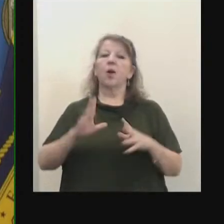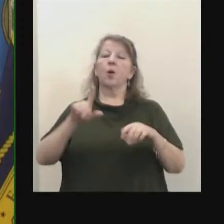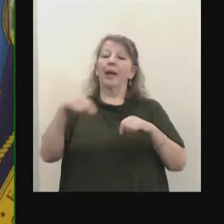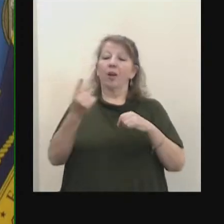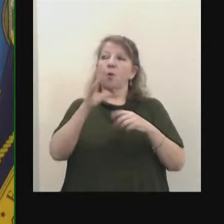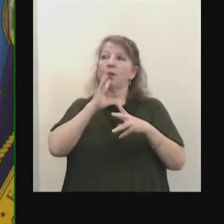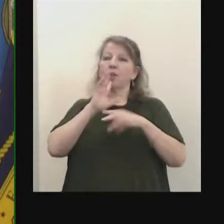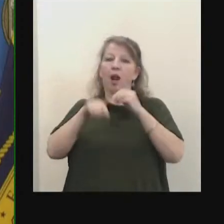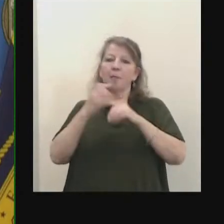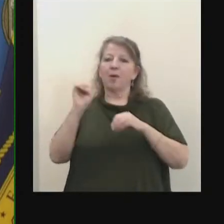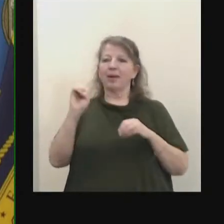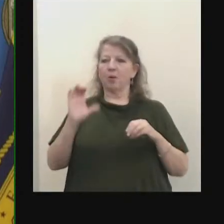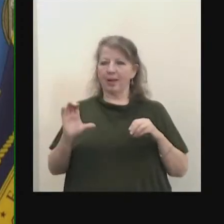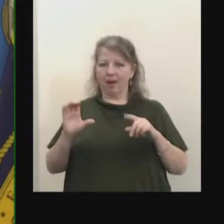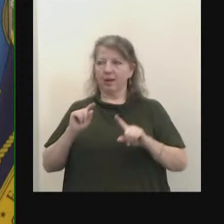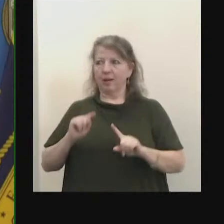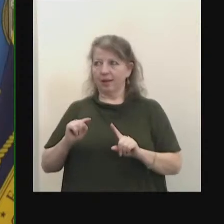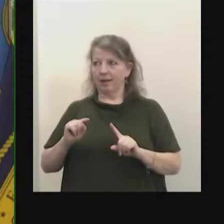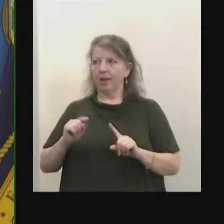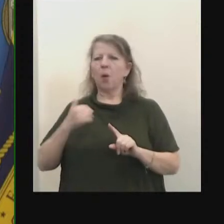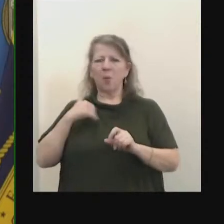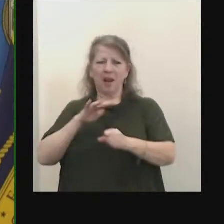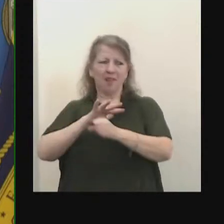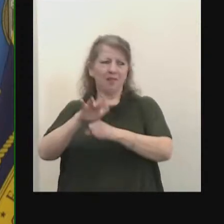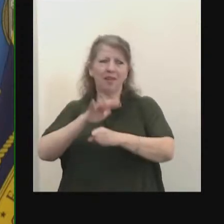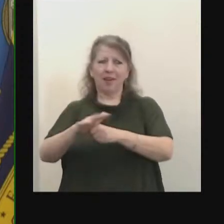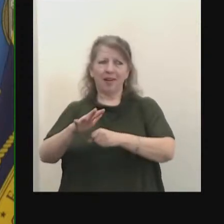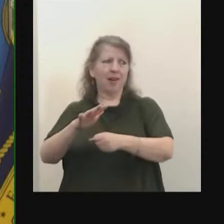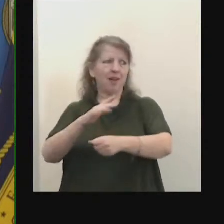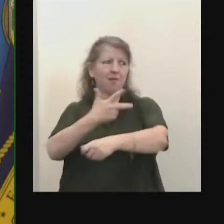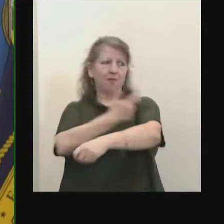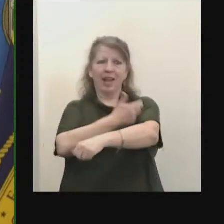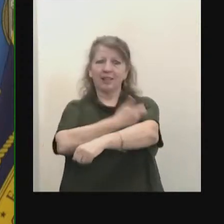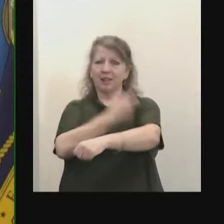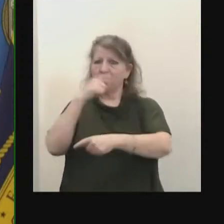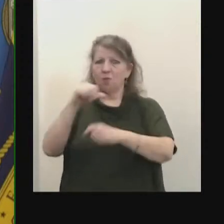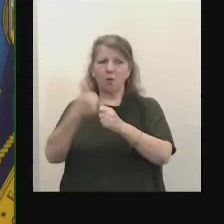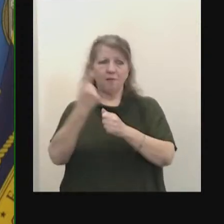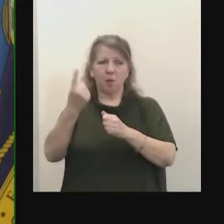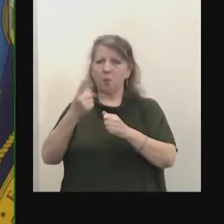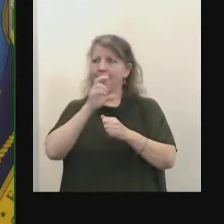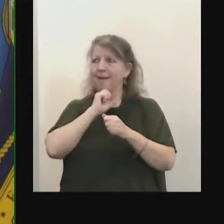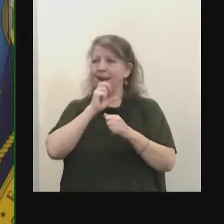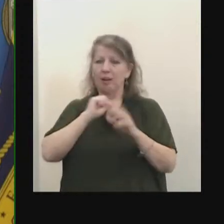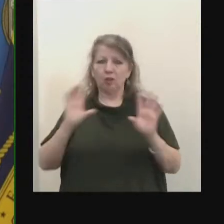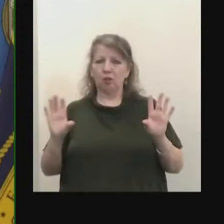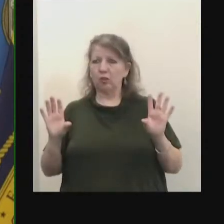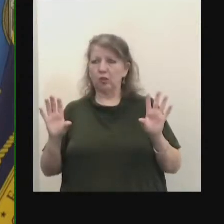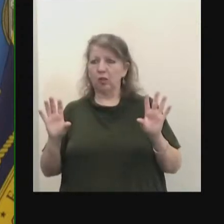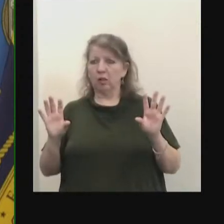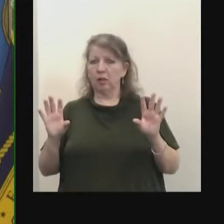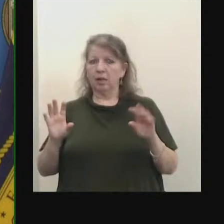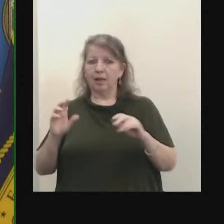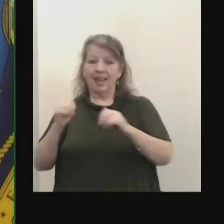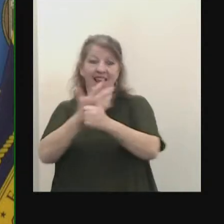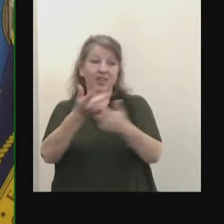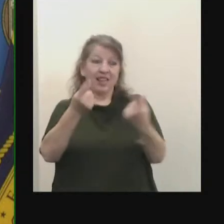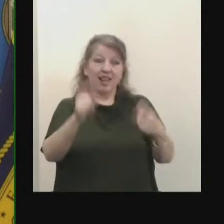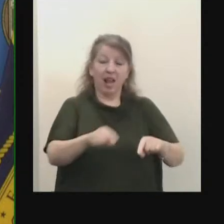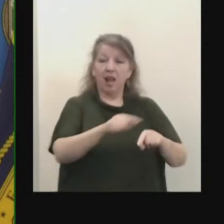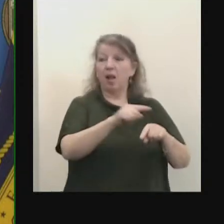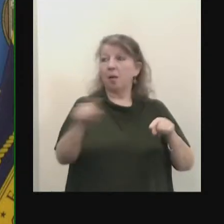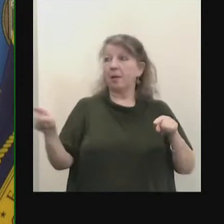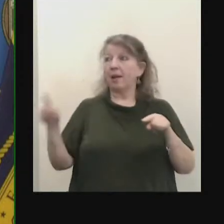Erie County, and we have sufficient doses. I know we do. I think if anything that has happened is there's been a tremendous ramp